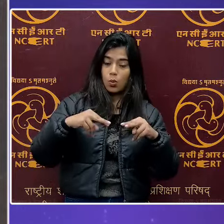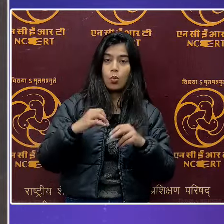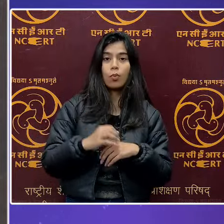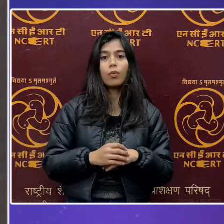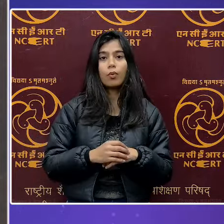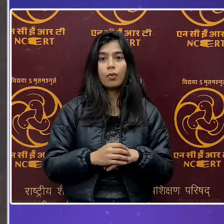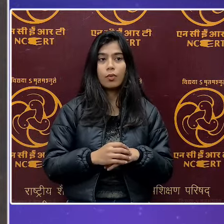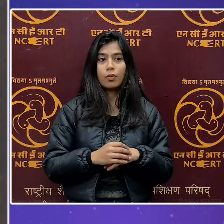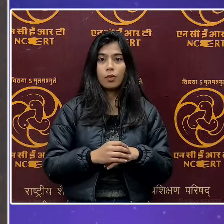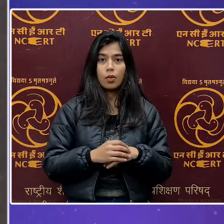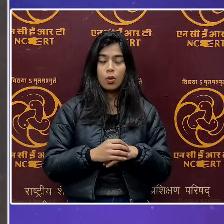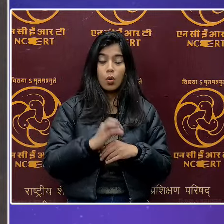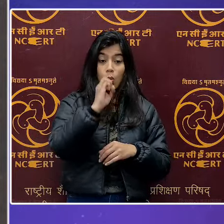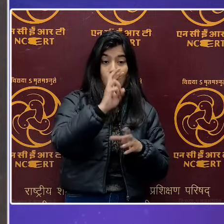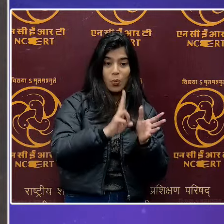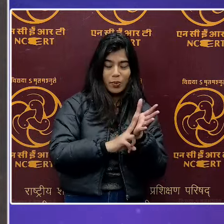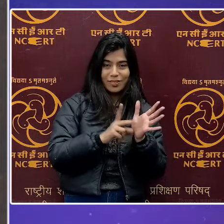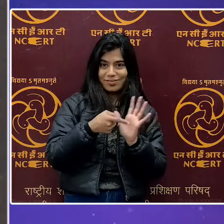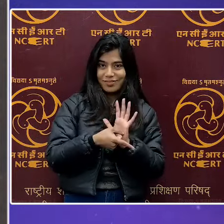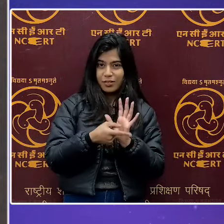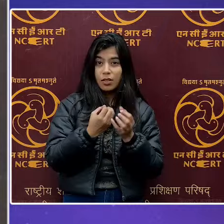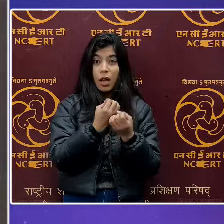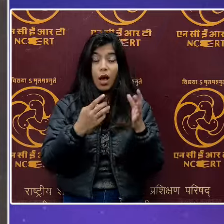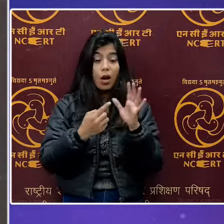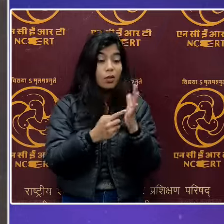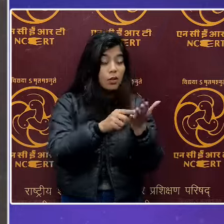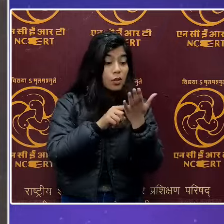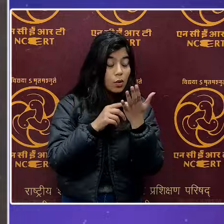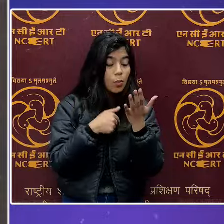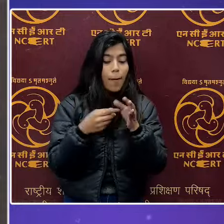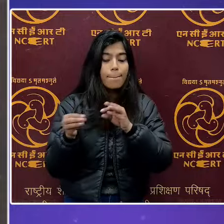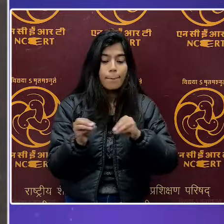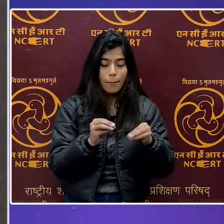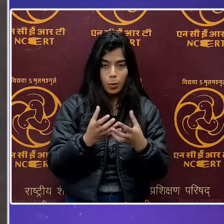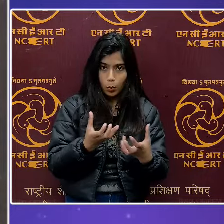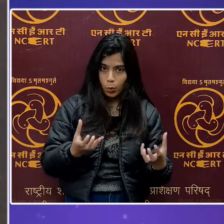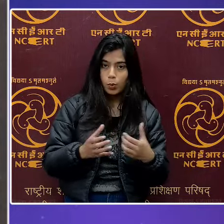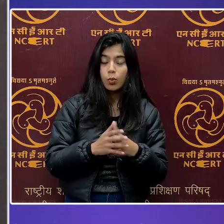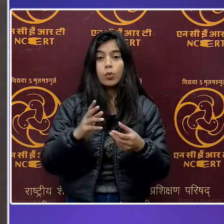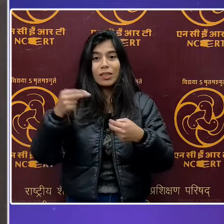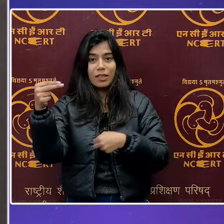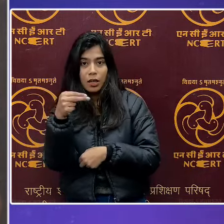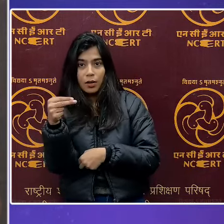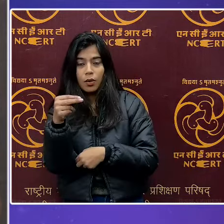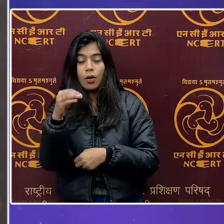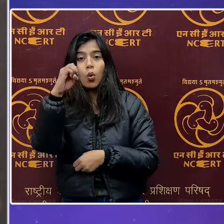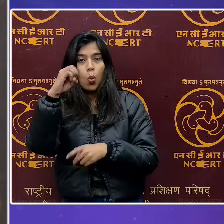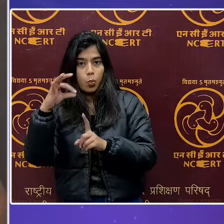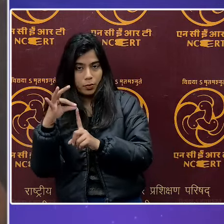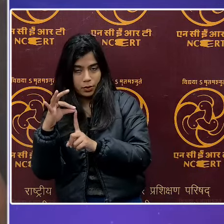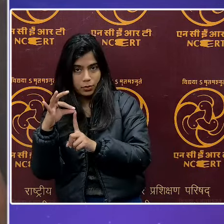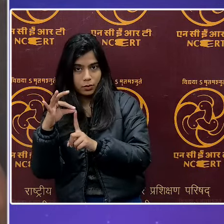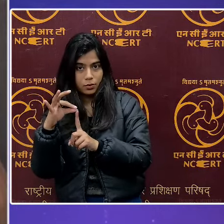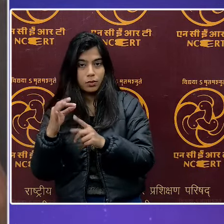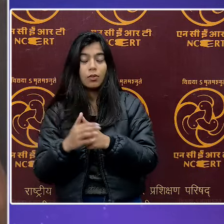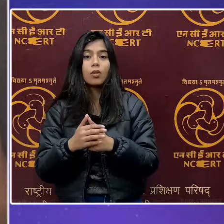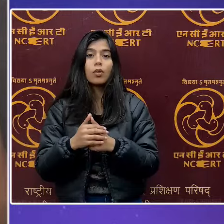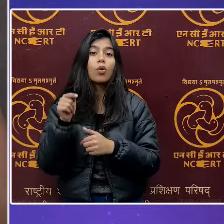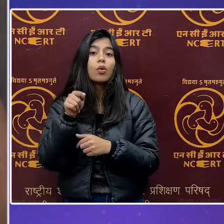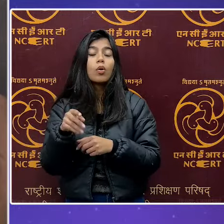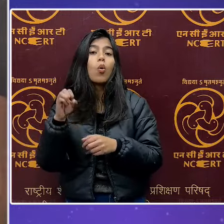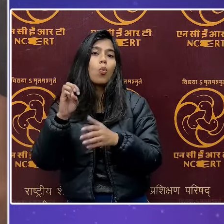OM, we want to find out how much is the displacement the particle has moved, is equal to OP cos omega